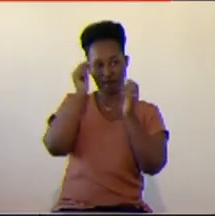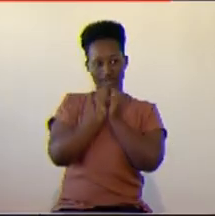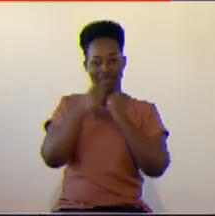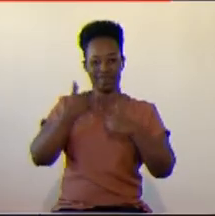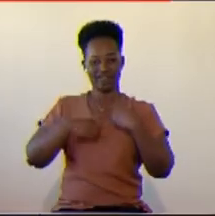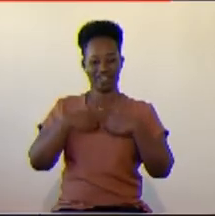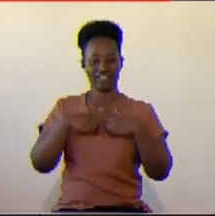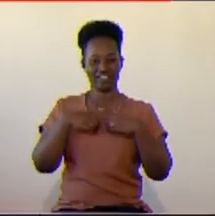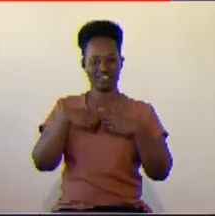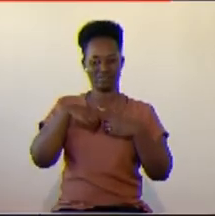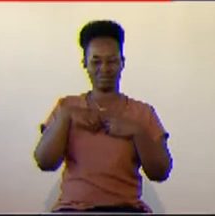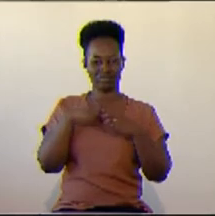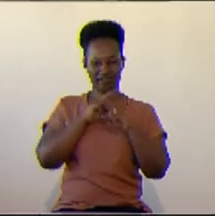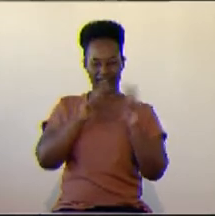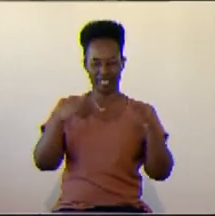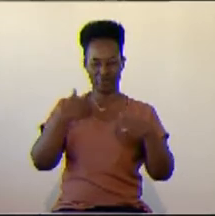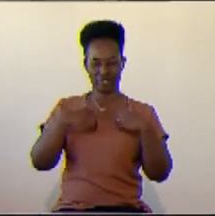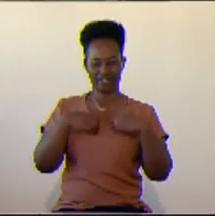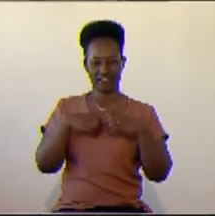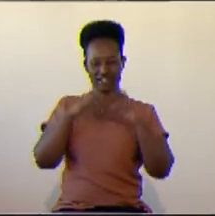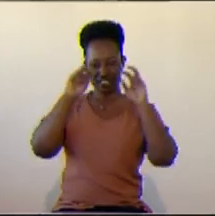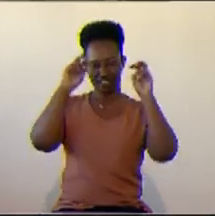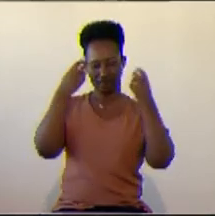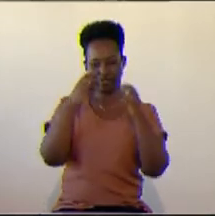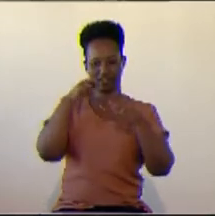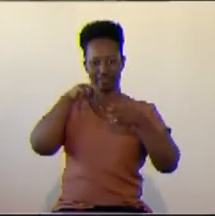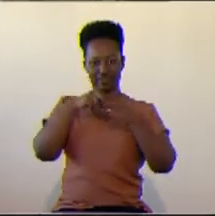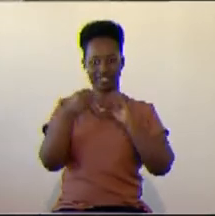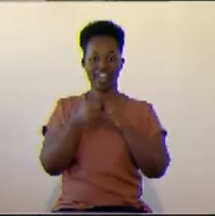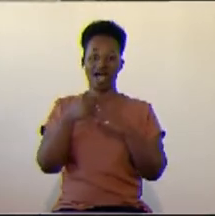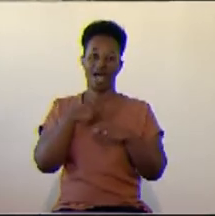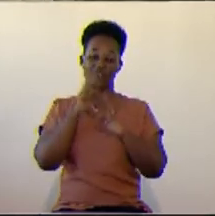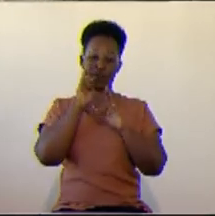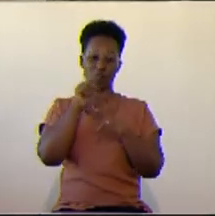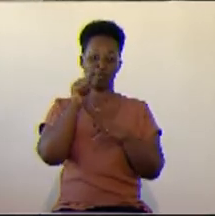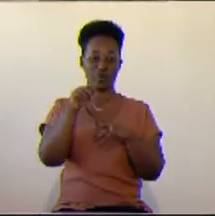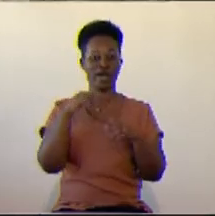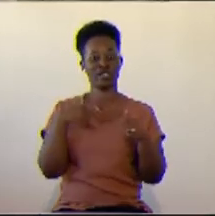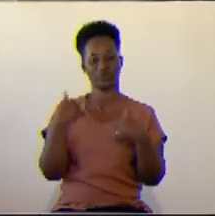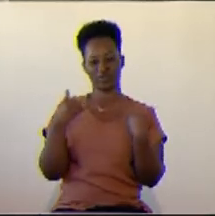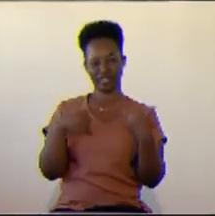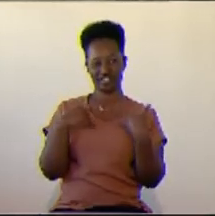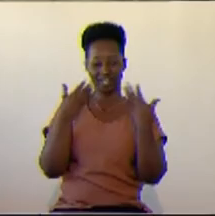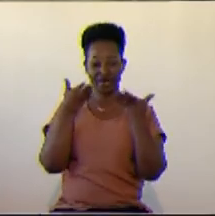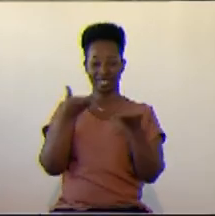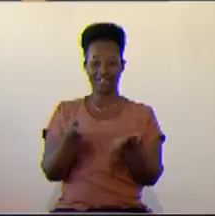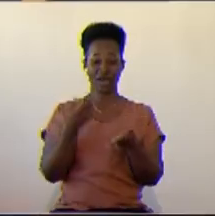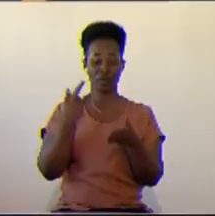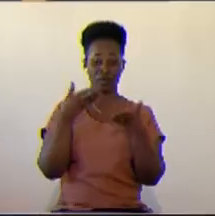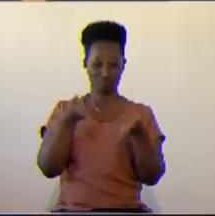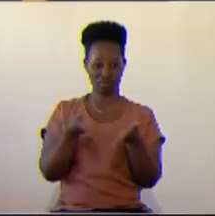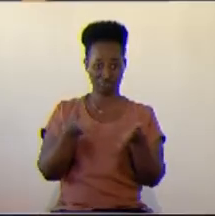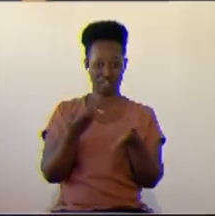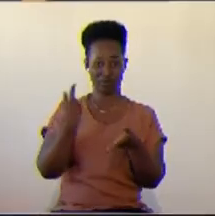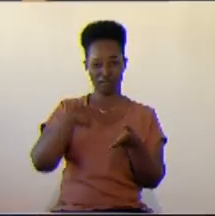interesting subject which is called physics, and I hope you are enjoying it. Now, today we are going to be able to look